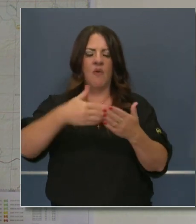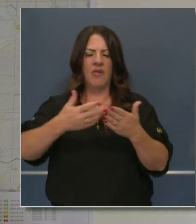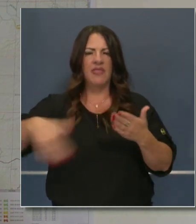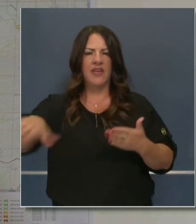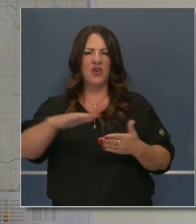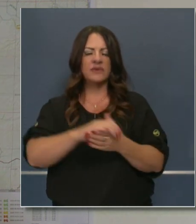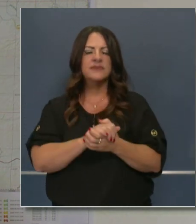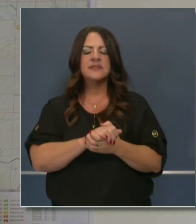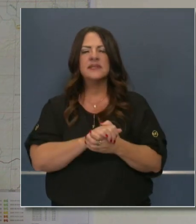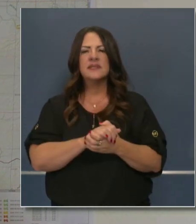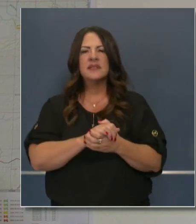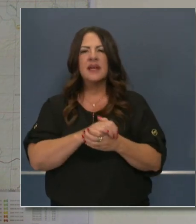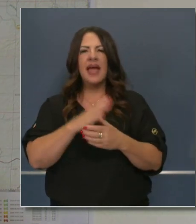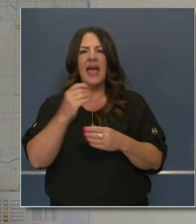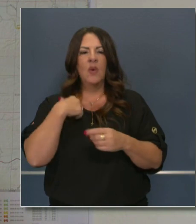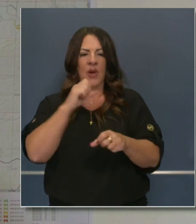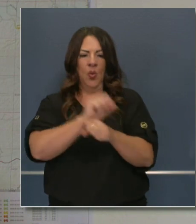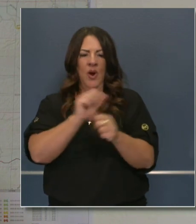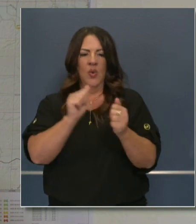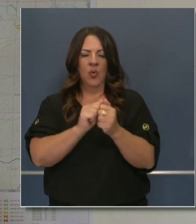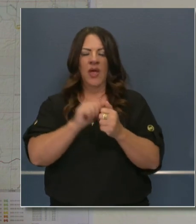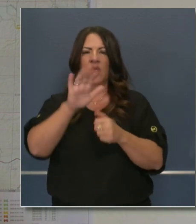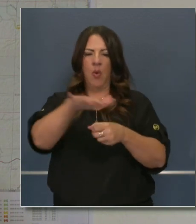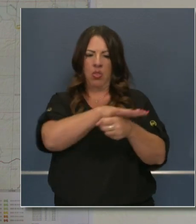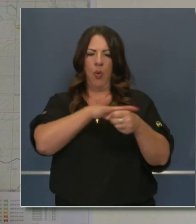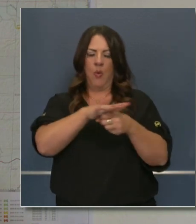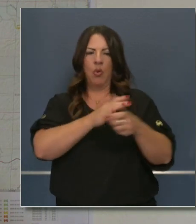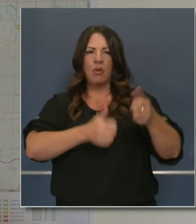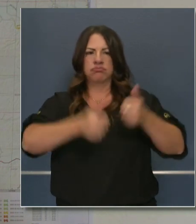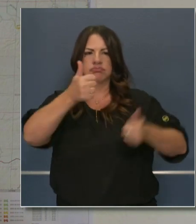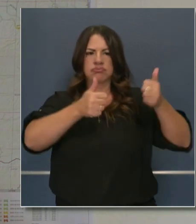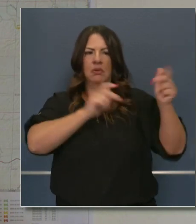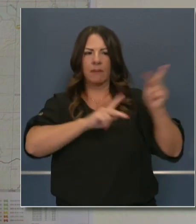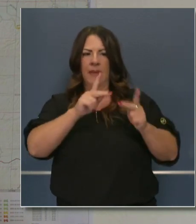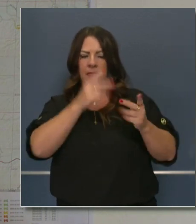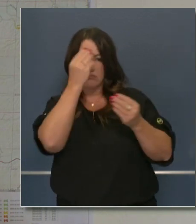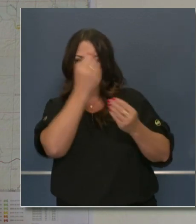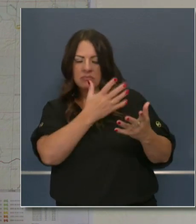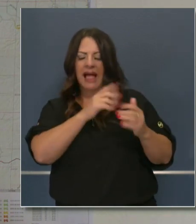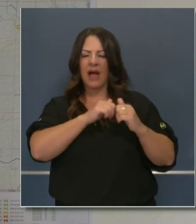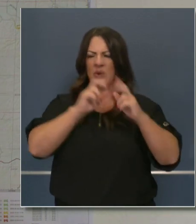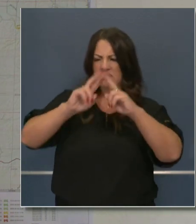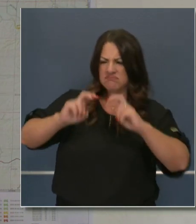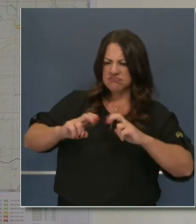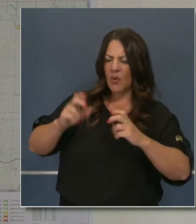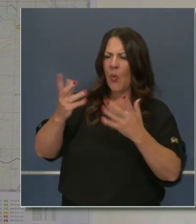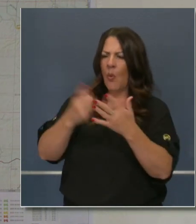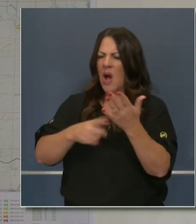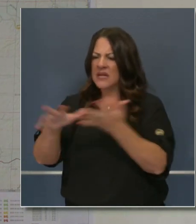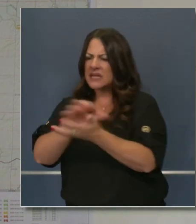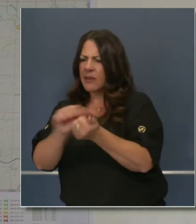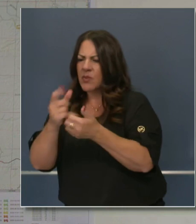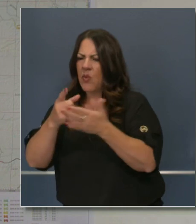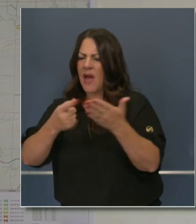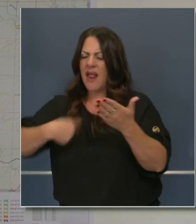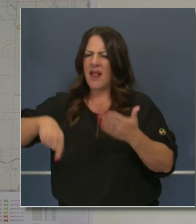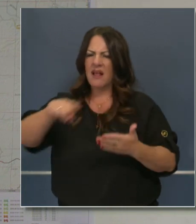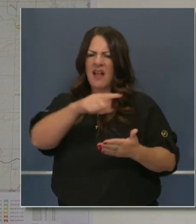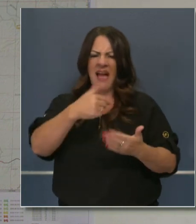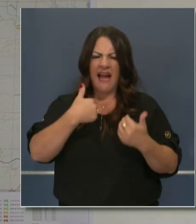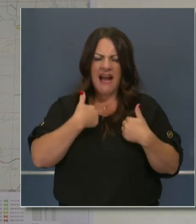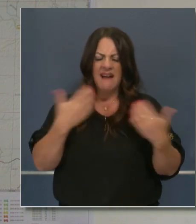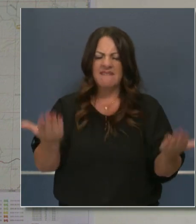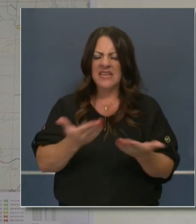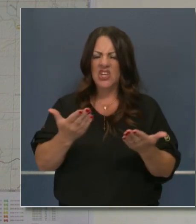people here in Shasta and the affected counties, is to assist with damage assessments, so that we're using those technologies coupled with a